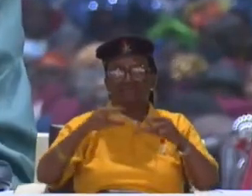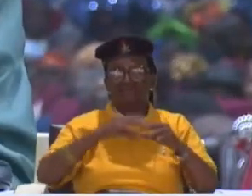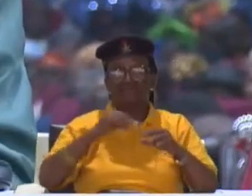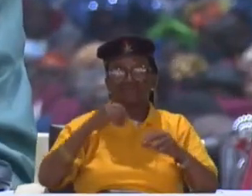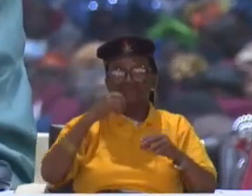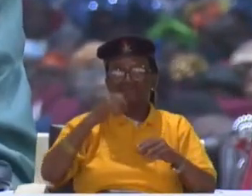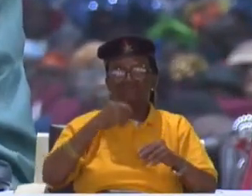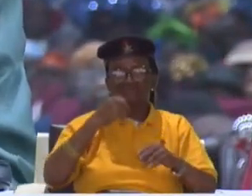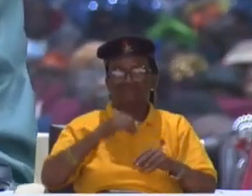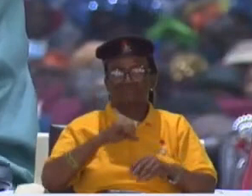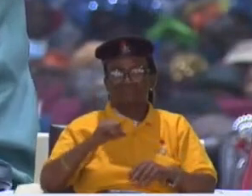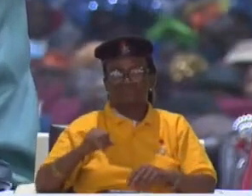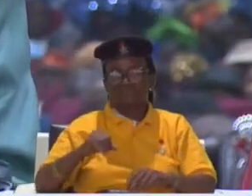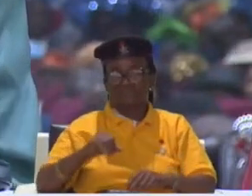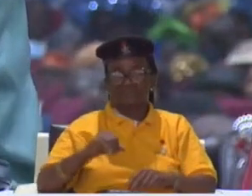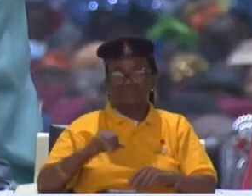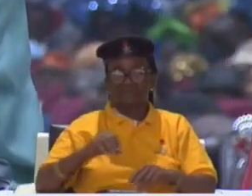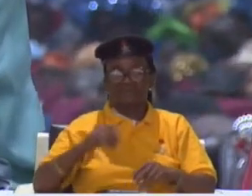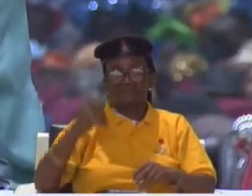speaking a word.